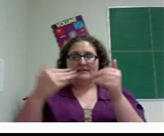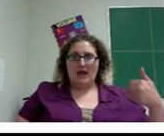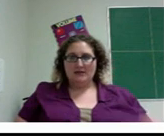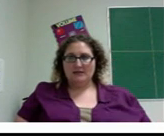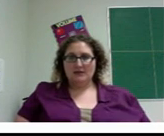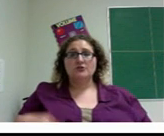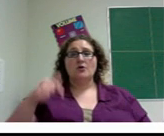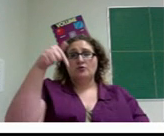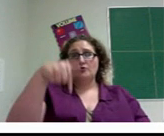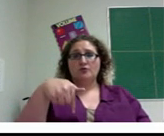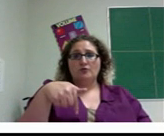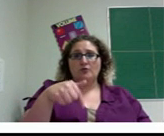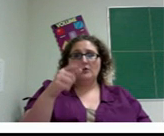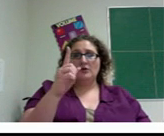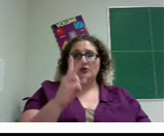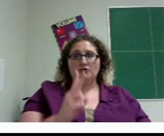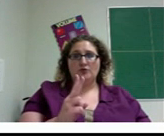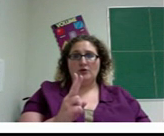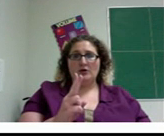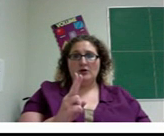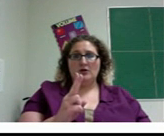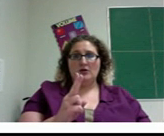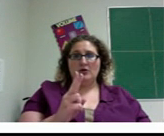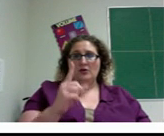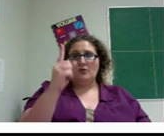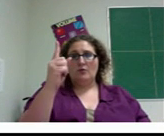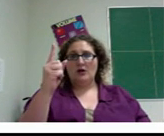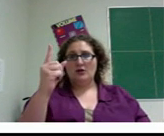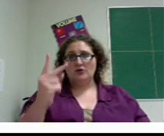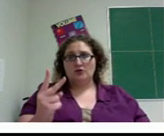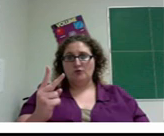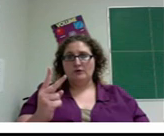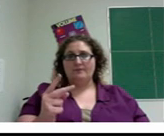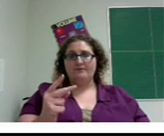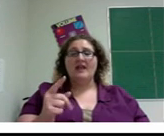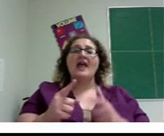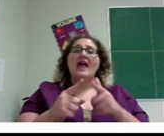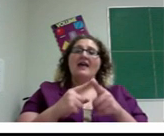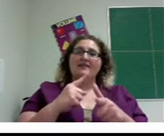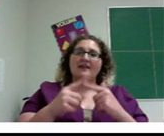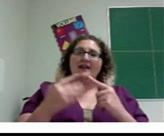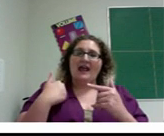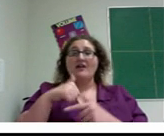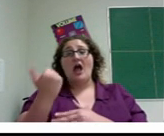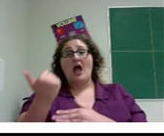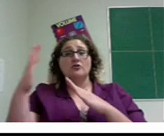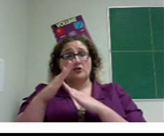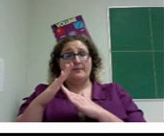1, 2, 1, 2, and then I'm going to have another top.